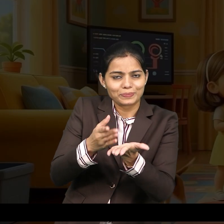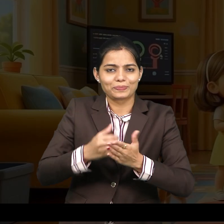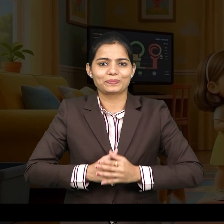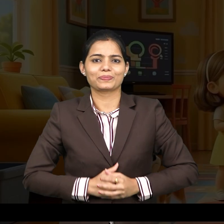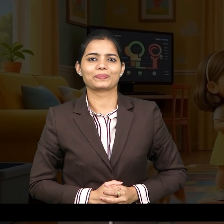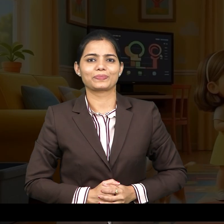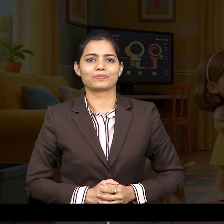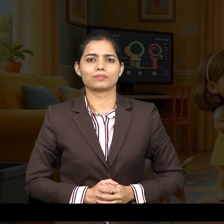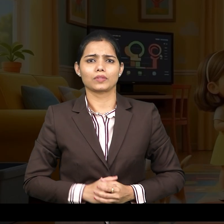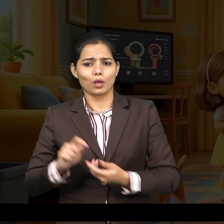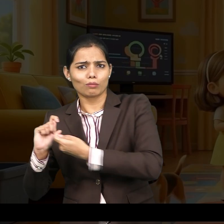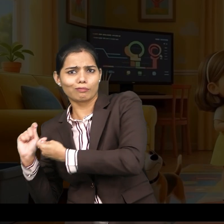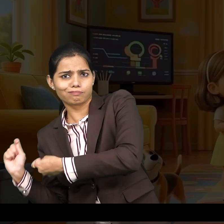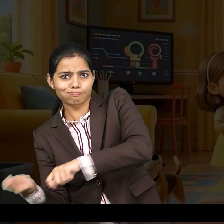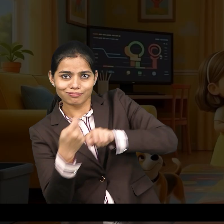caroms,